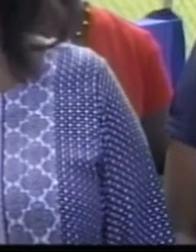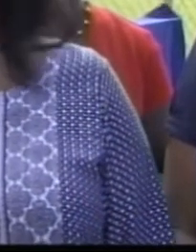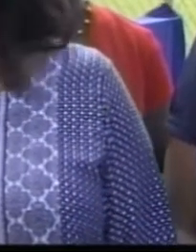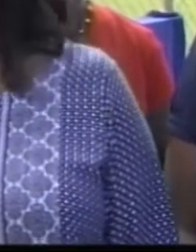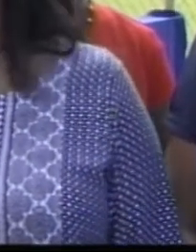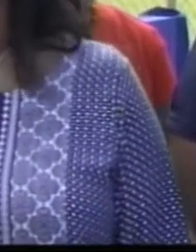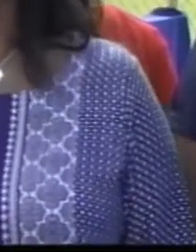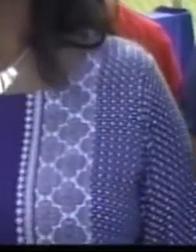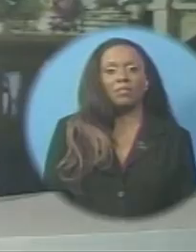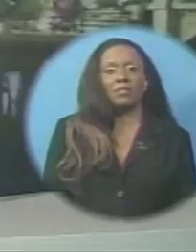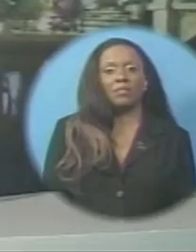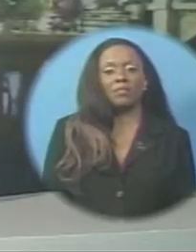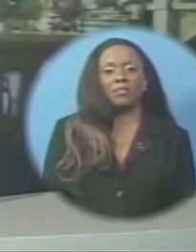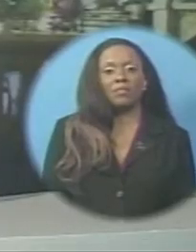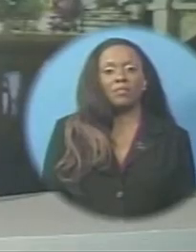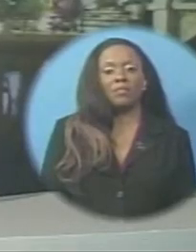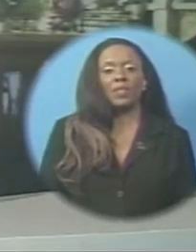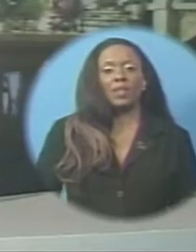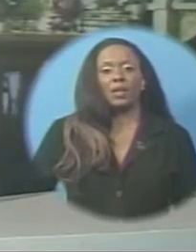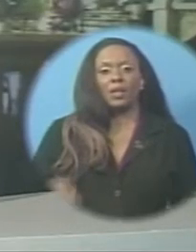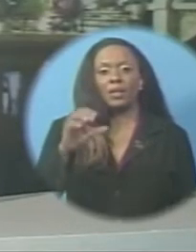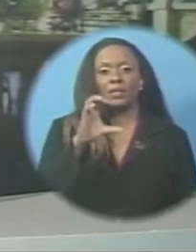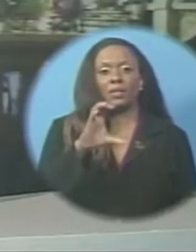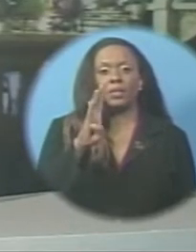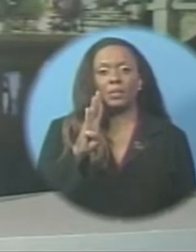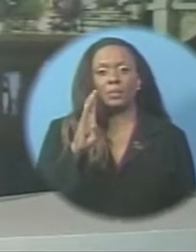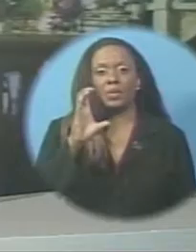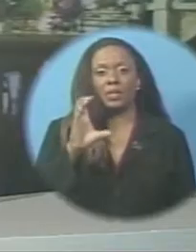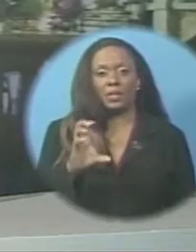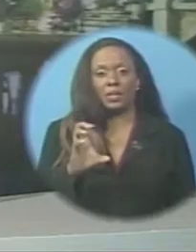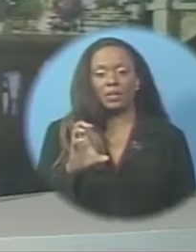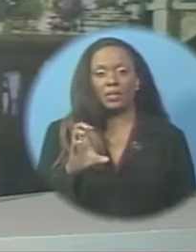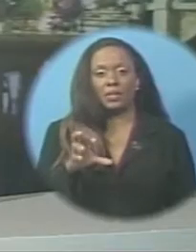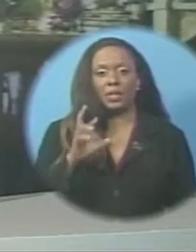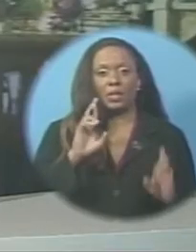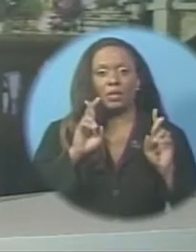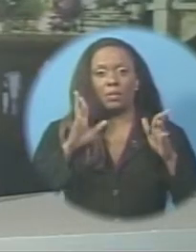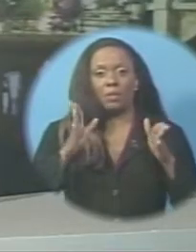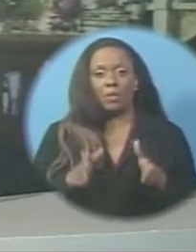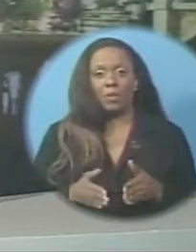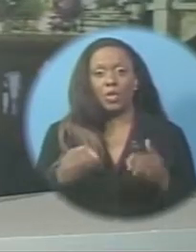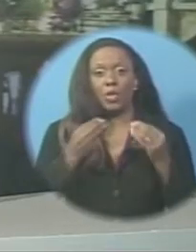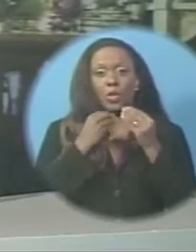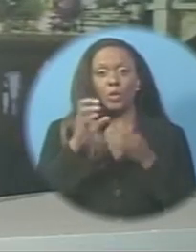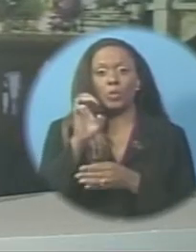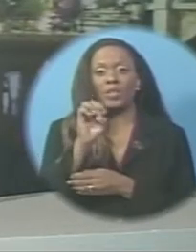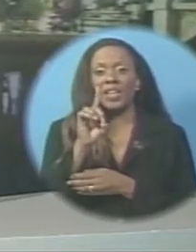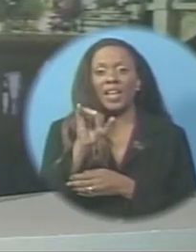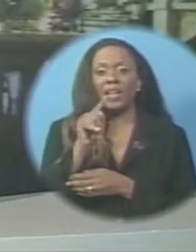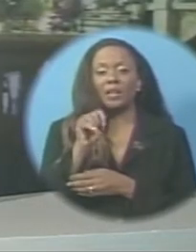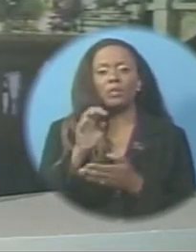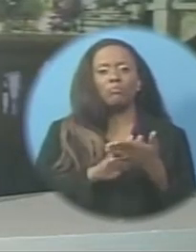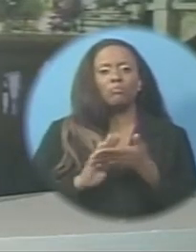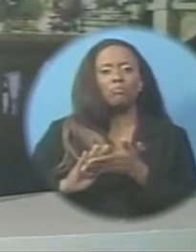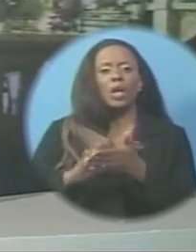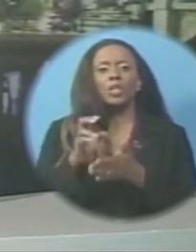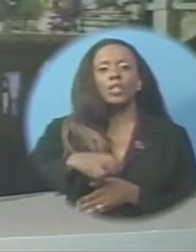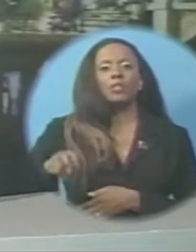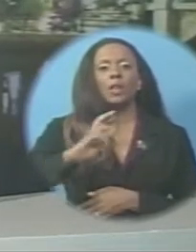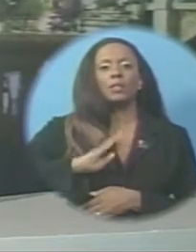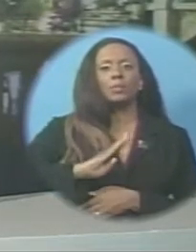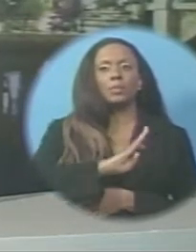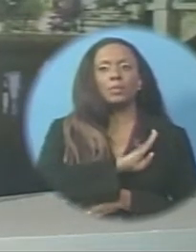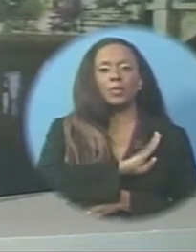independence. And on behalf of the CBC News editor Peter Thorne commended the Transport Board for its